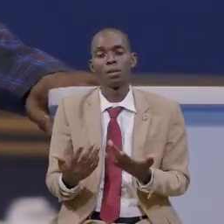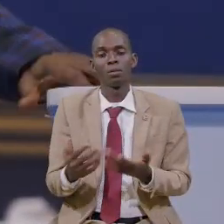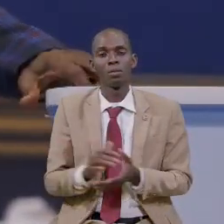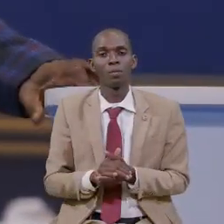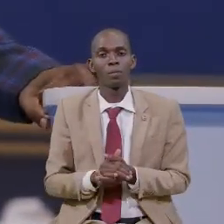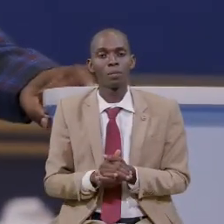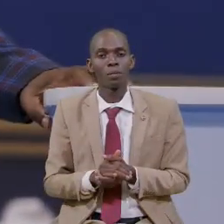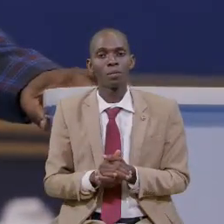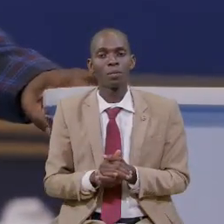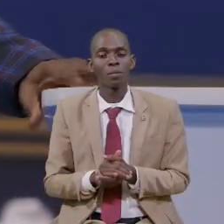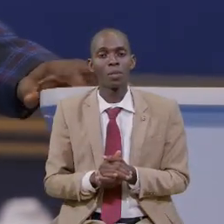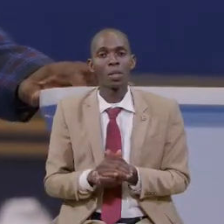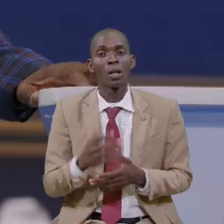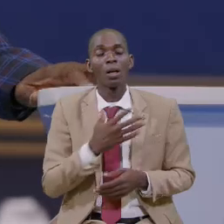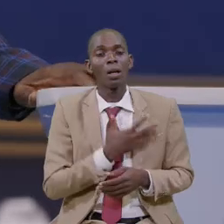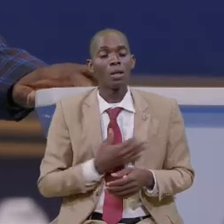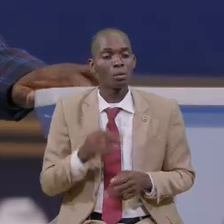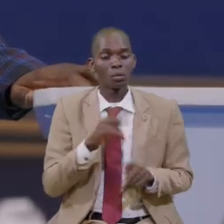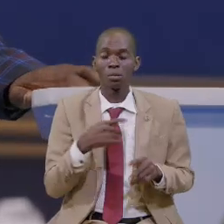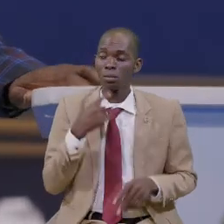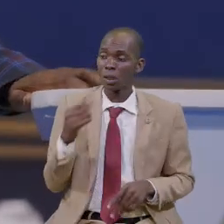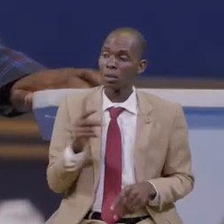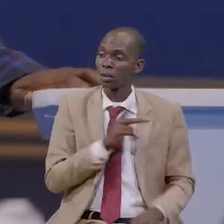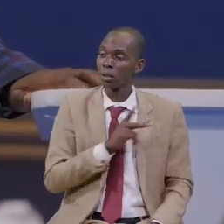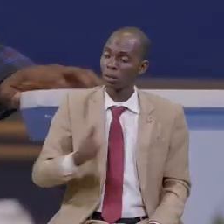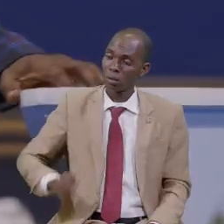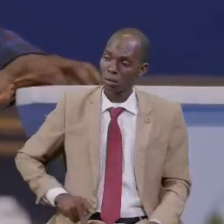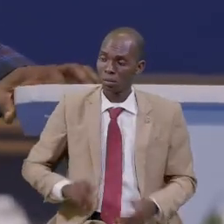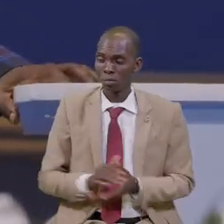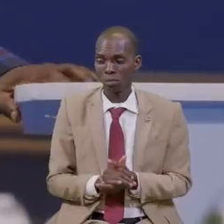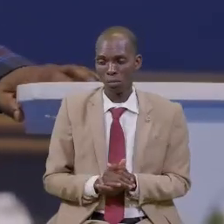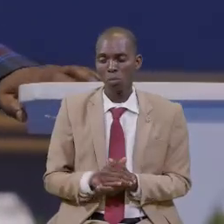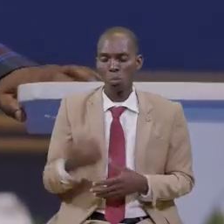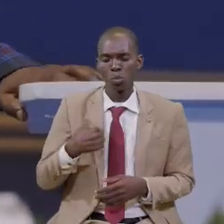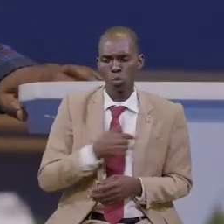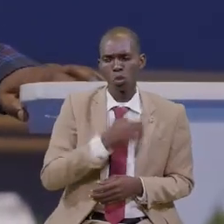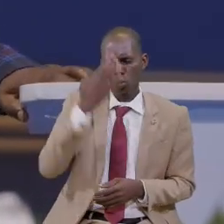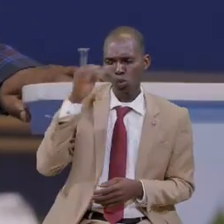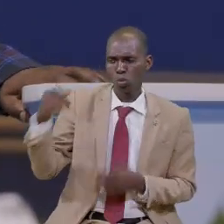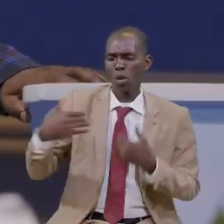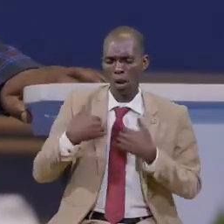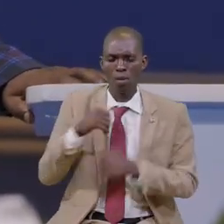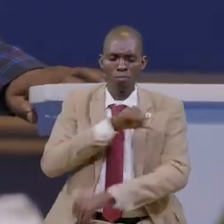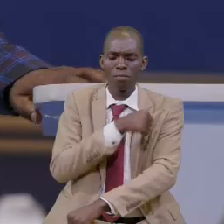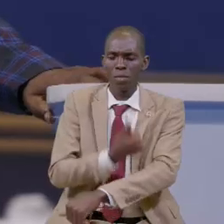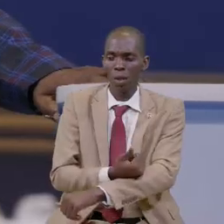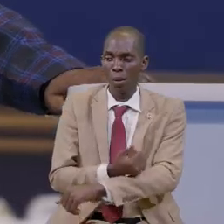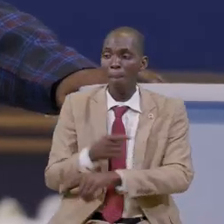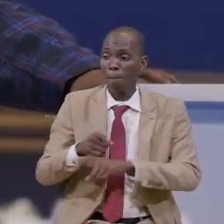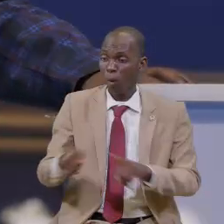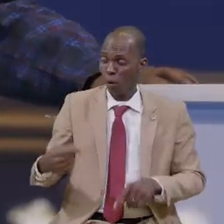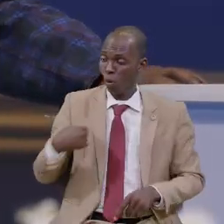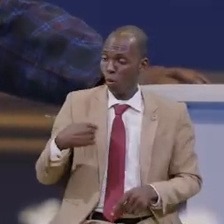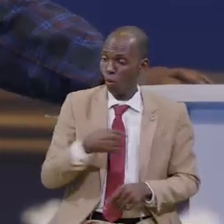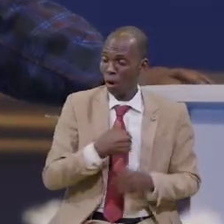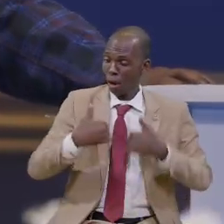King, we know you have authority. But we have somebody higher